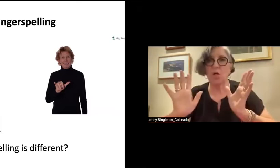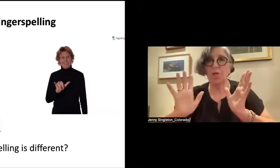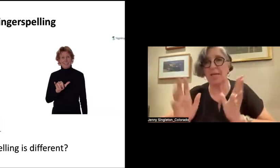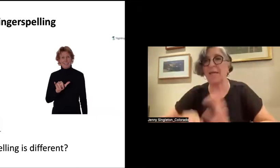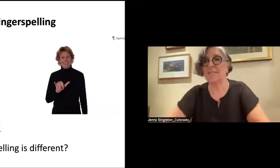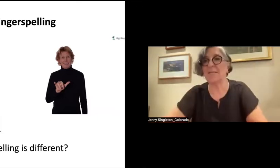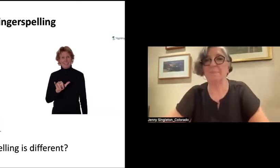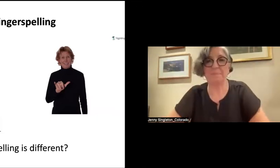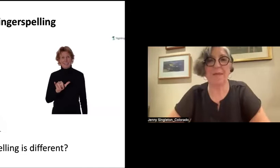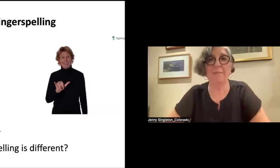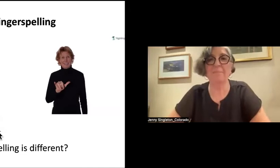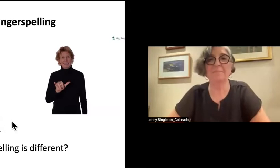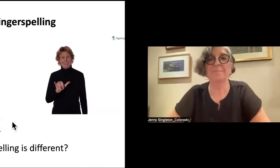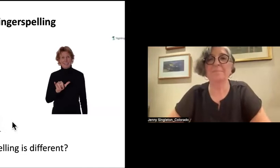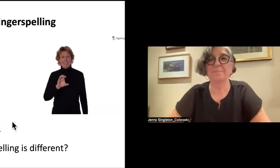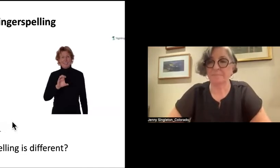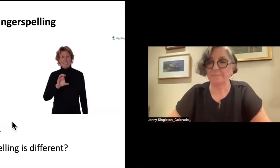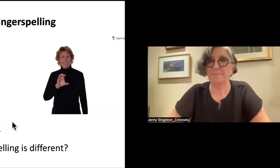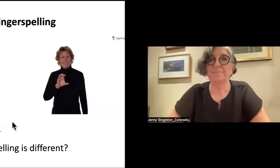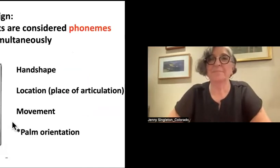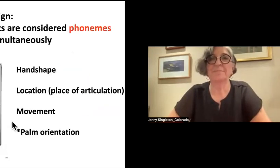the word candy? Okay.